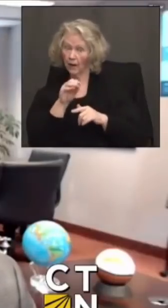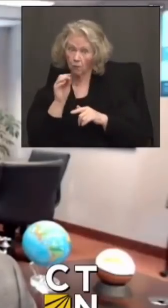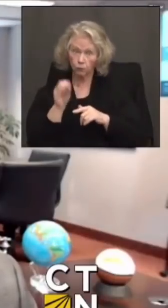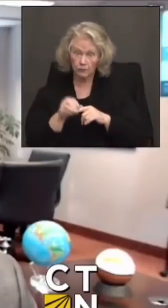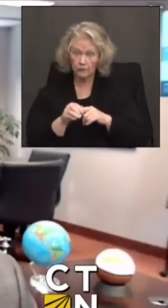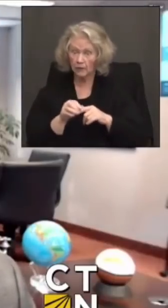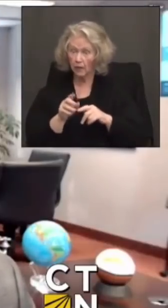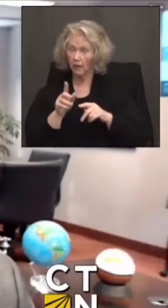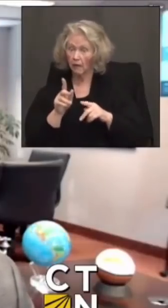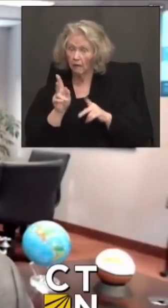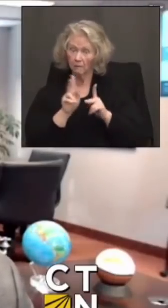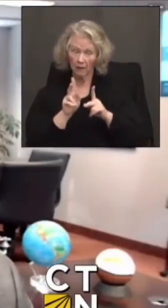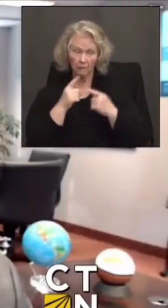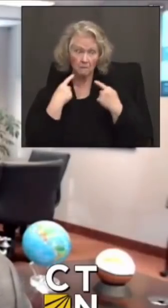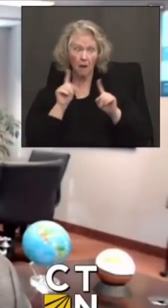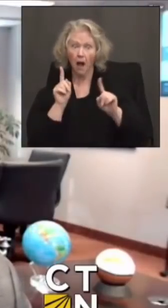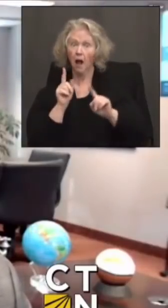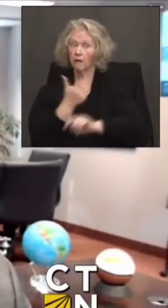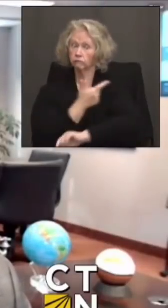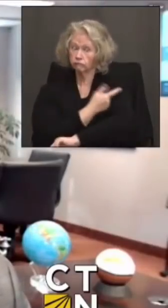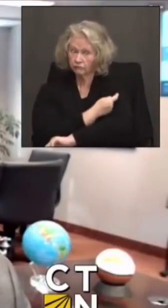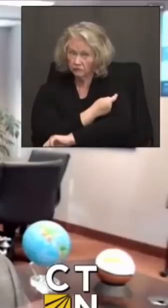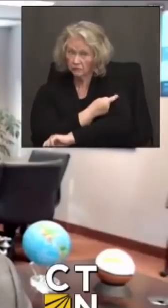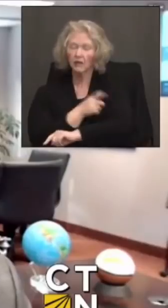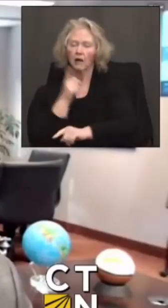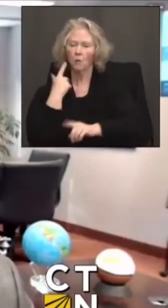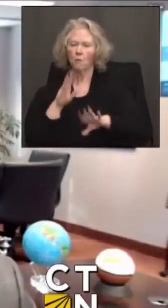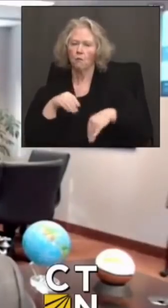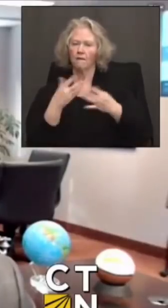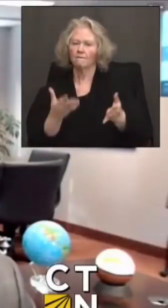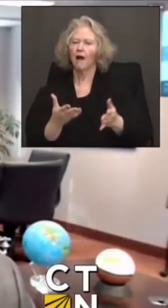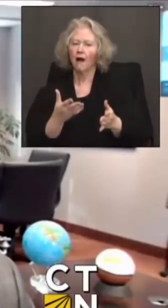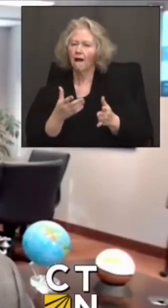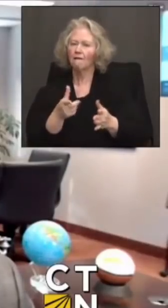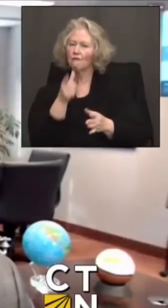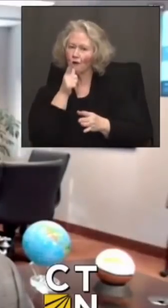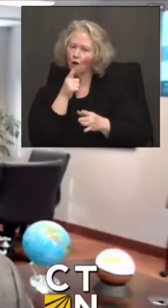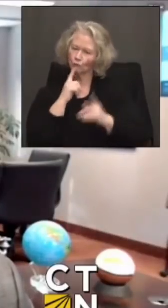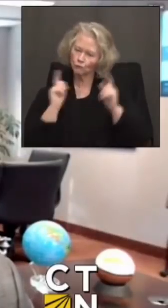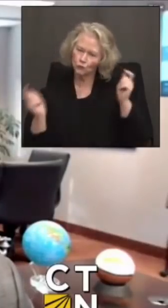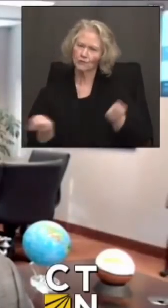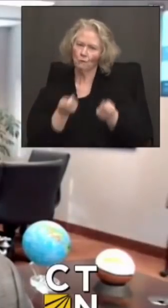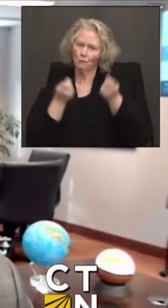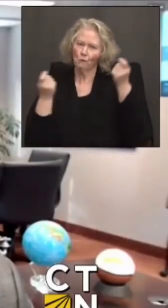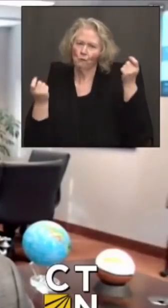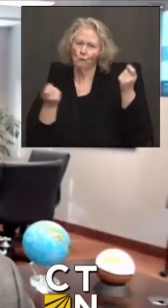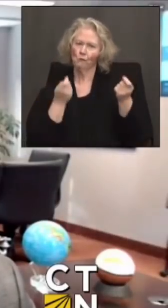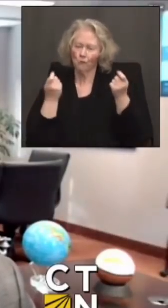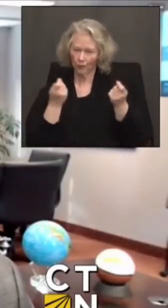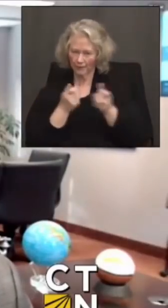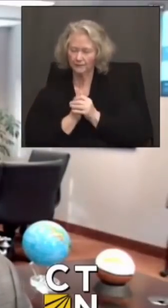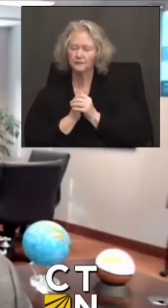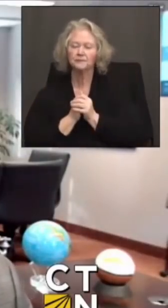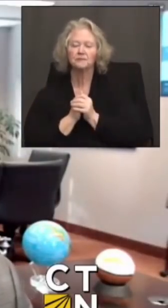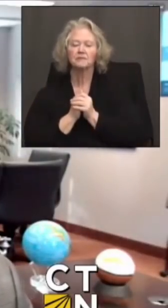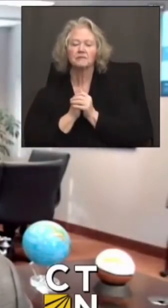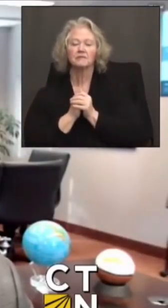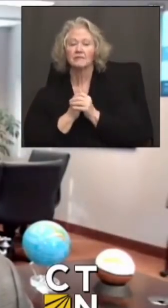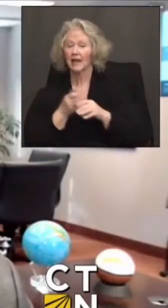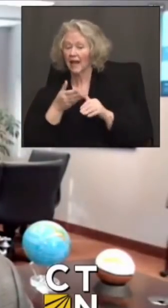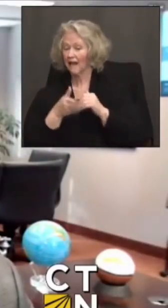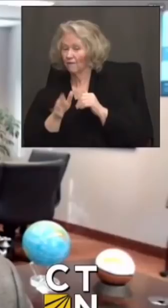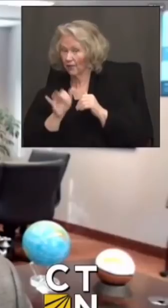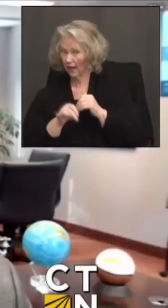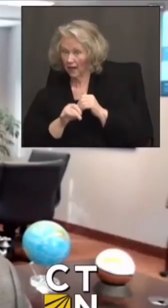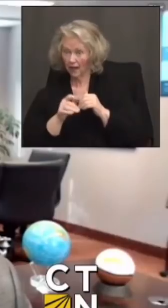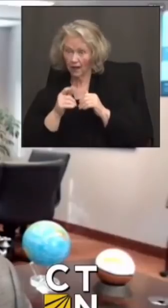company they're 80% vaccinated, they're going to have a company lunch, kind of celebrate that milestone. And then after that milestone,